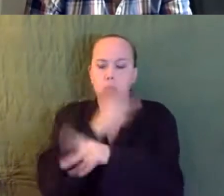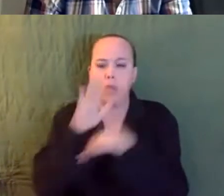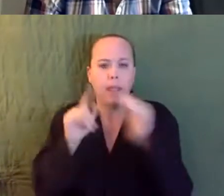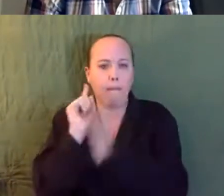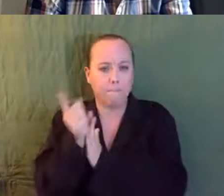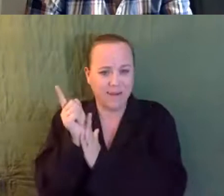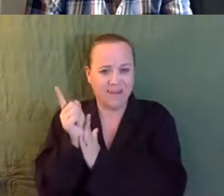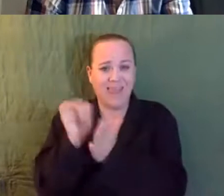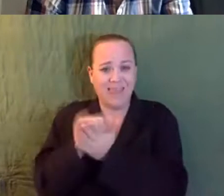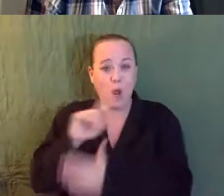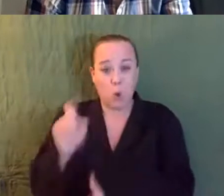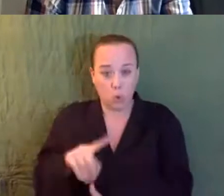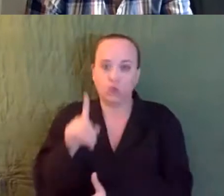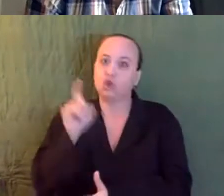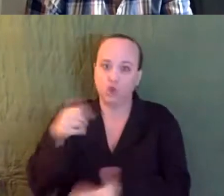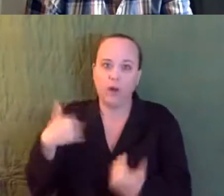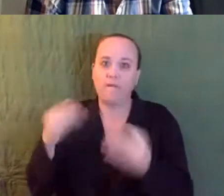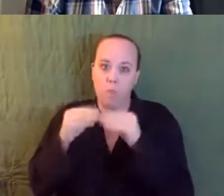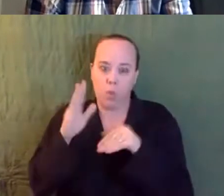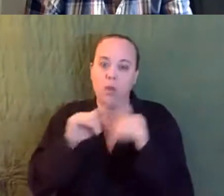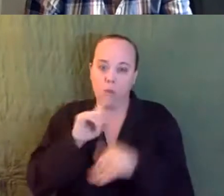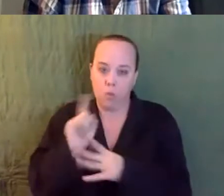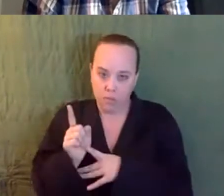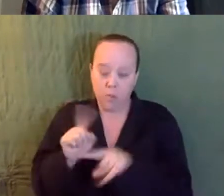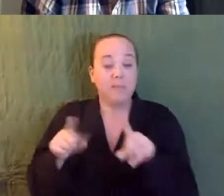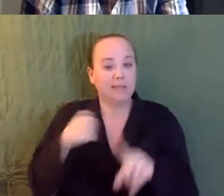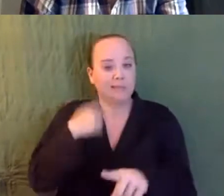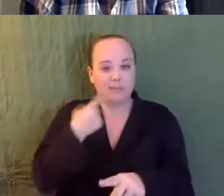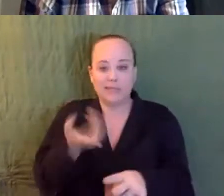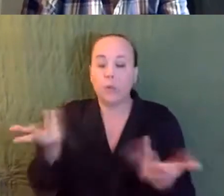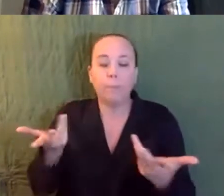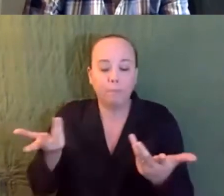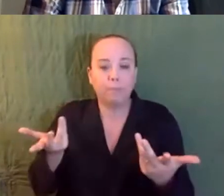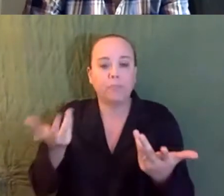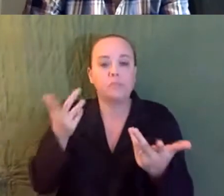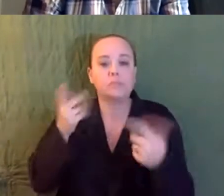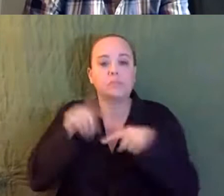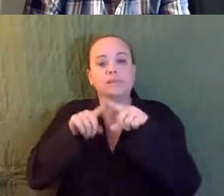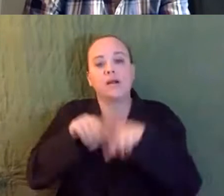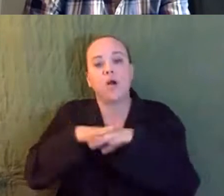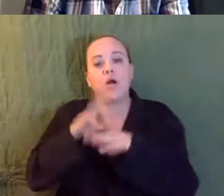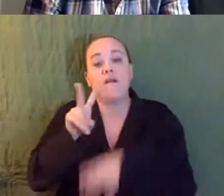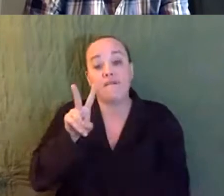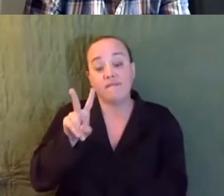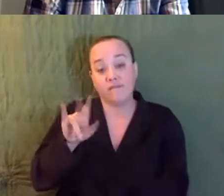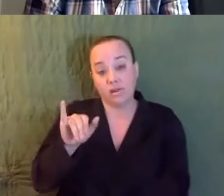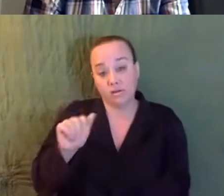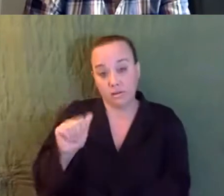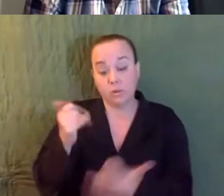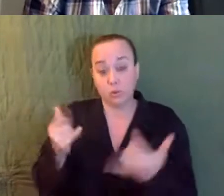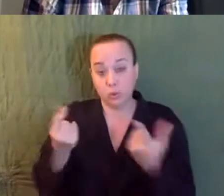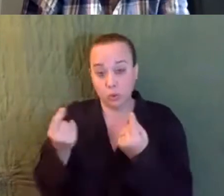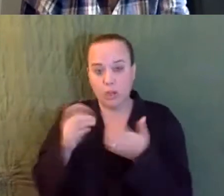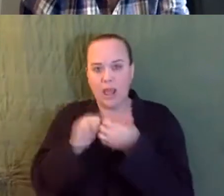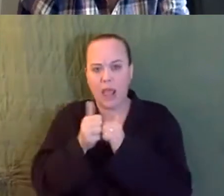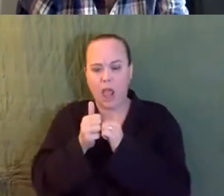question really does deserve way more than a minute. What I will say is this: based on what VIA does and how we have to comply